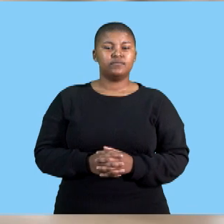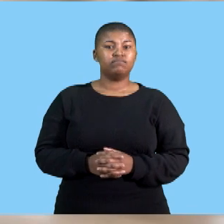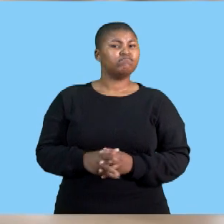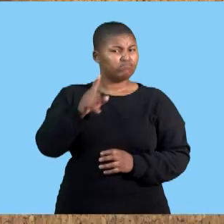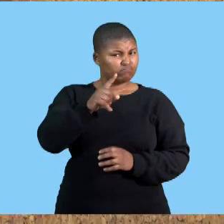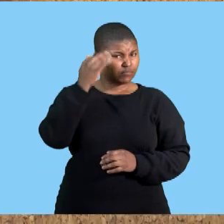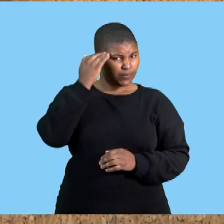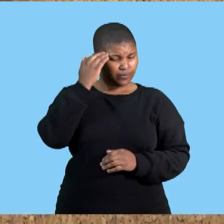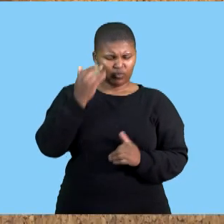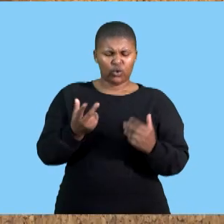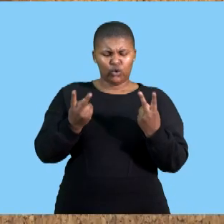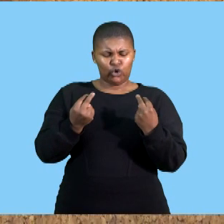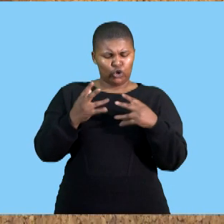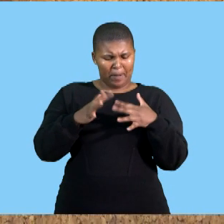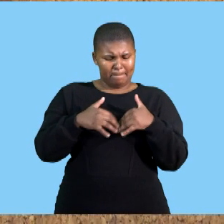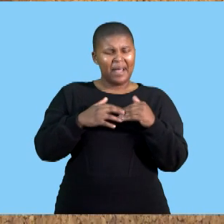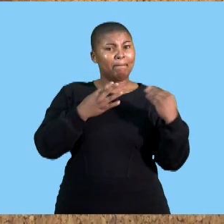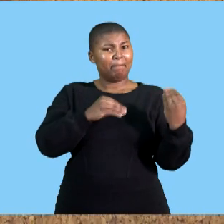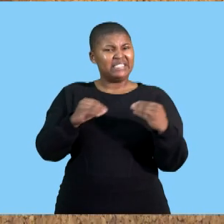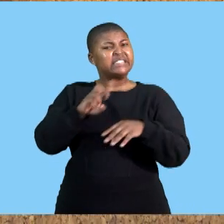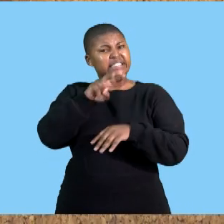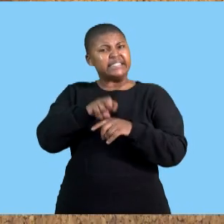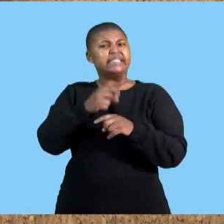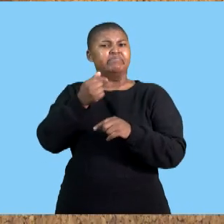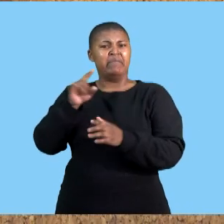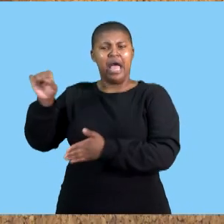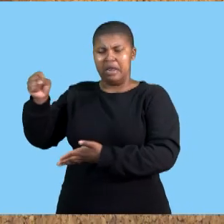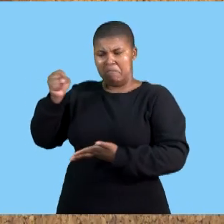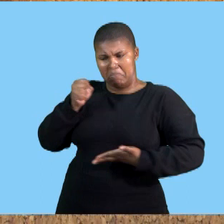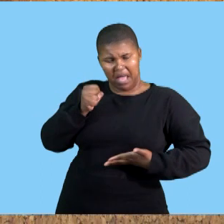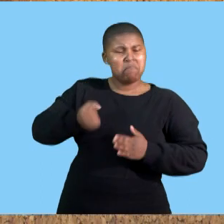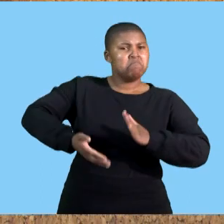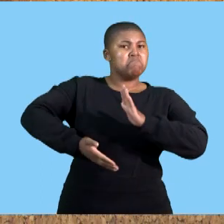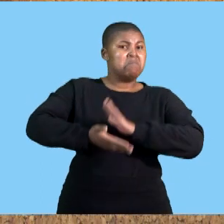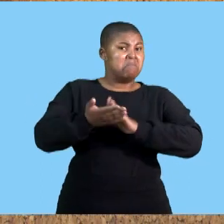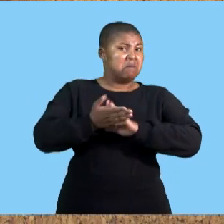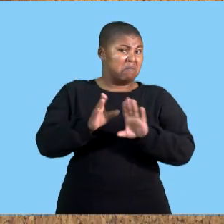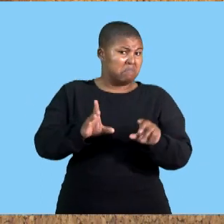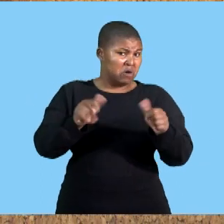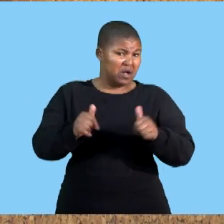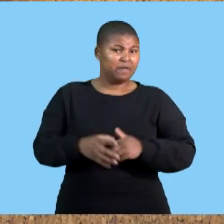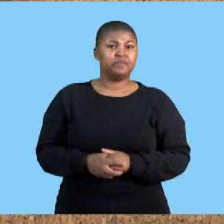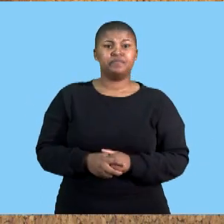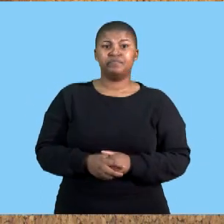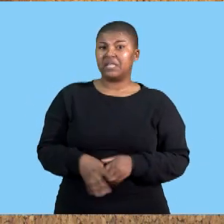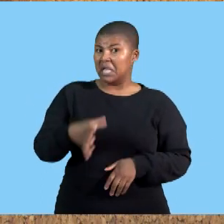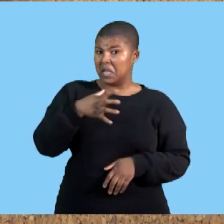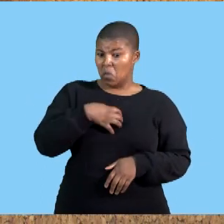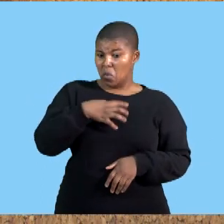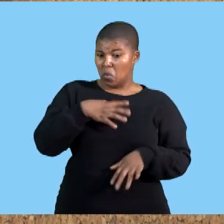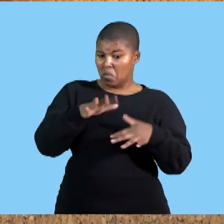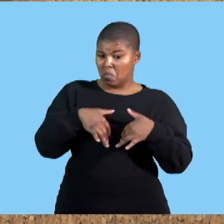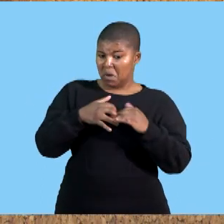Did you know that new businesses need additional capital to run their operations successfully? Entrepreneurs need to be